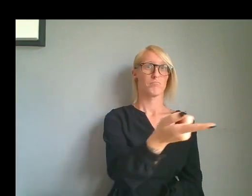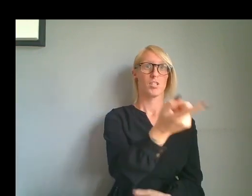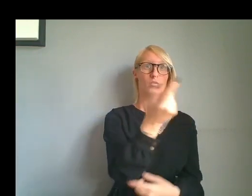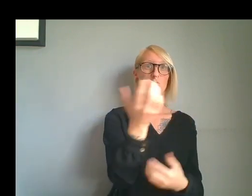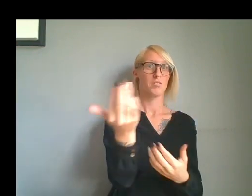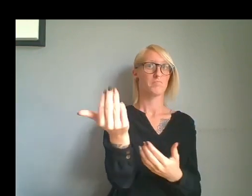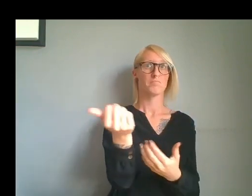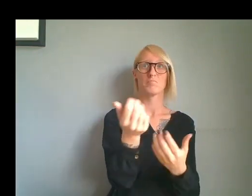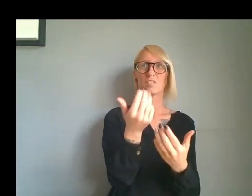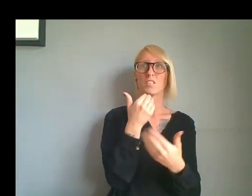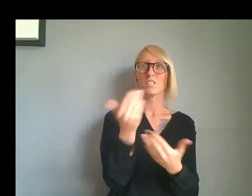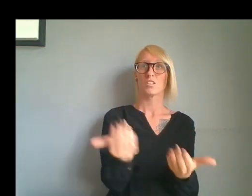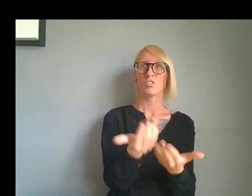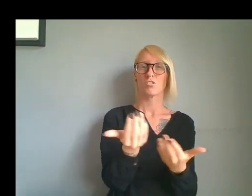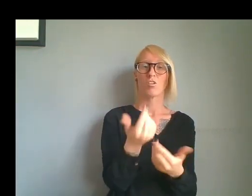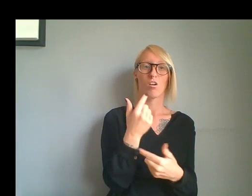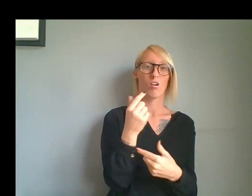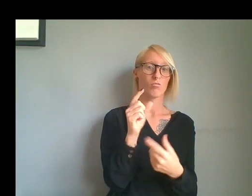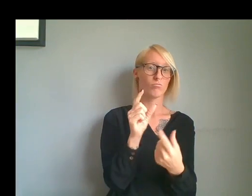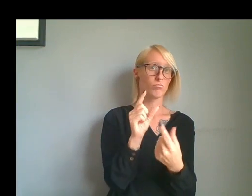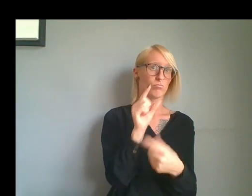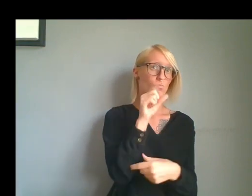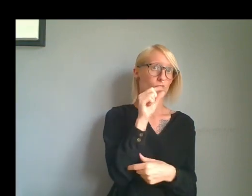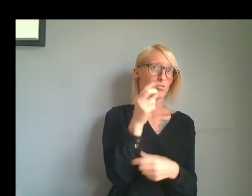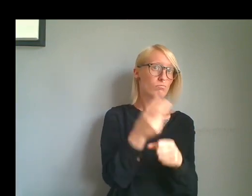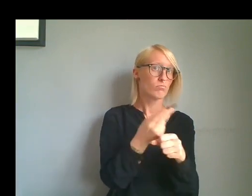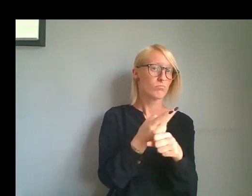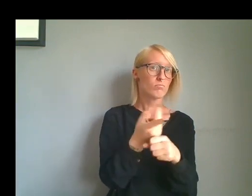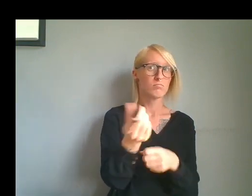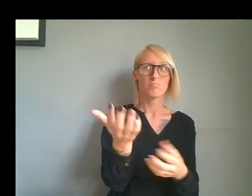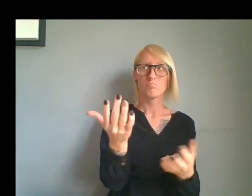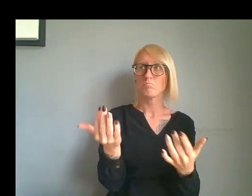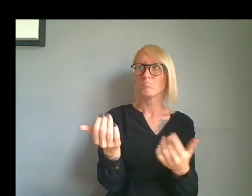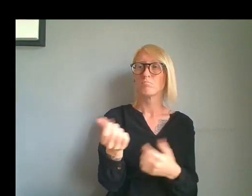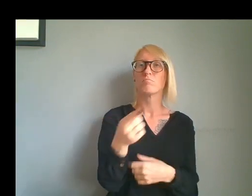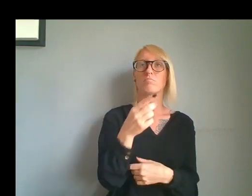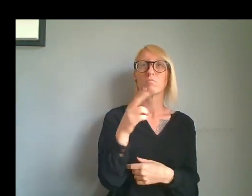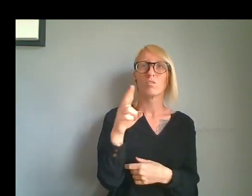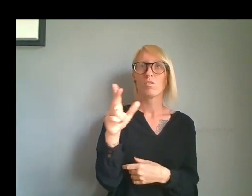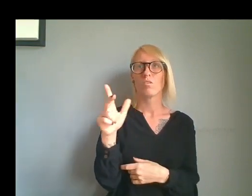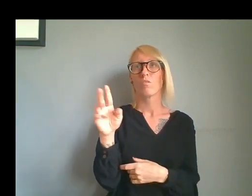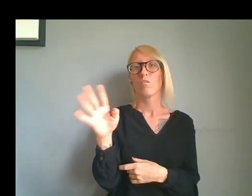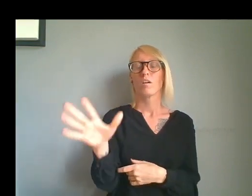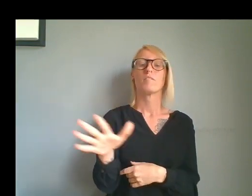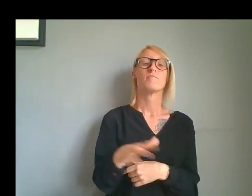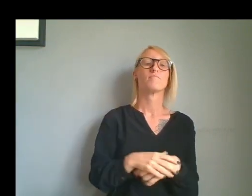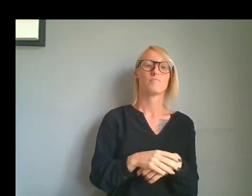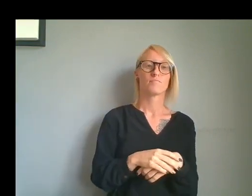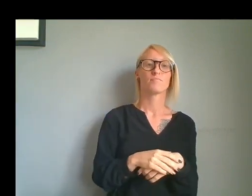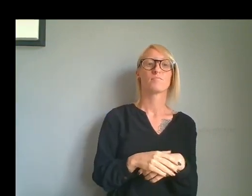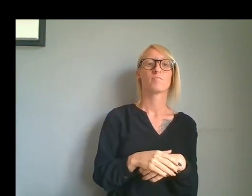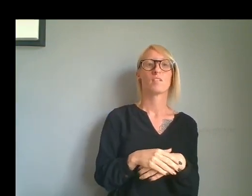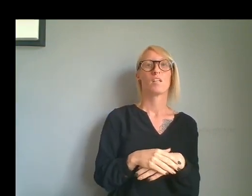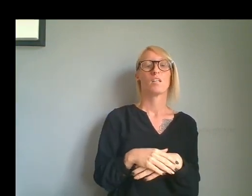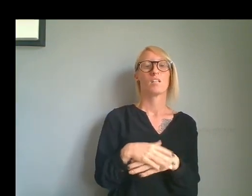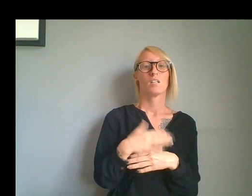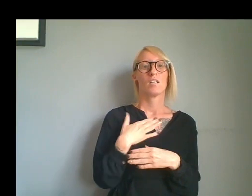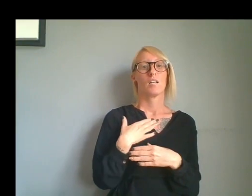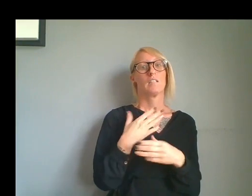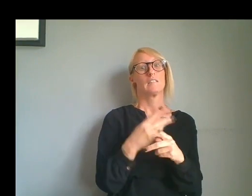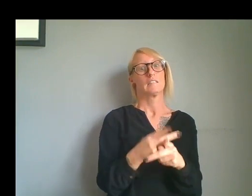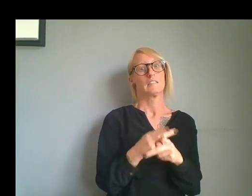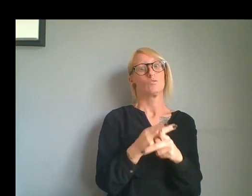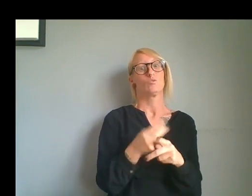4, 5. Now, when I first heard of Twitter, my impression, and this is going to be on tape now, so I got to try to be careful how I say